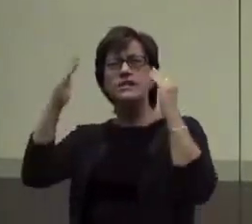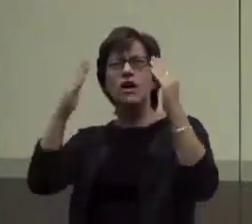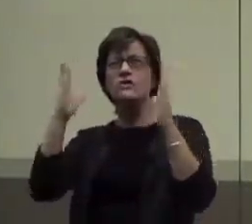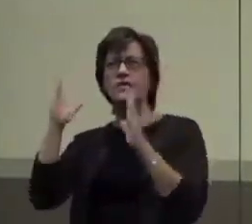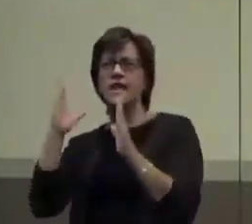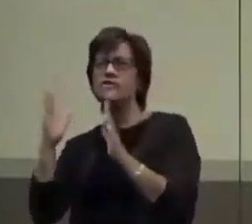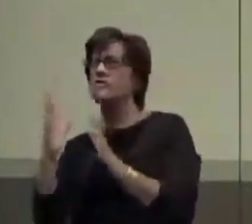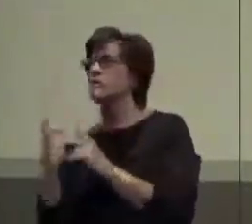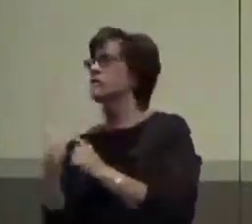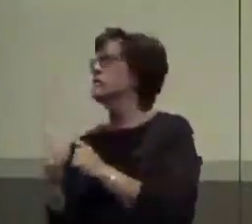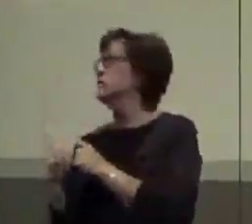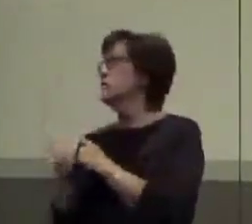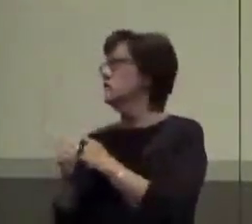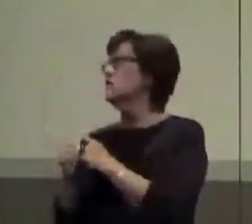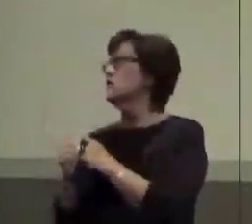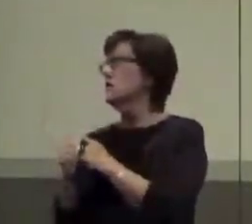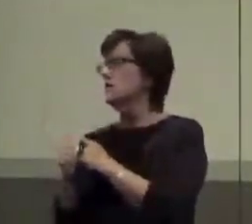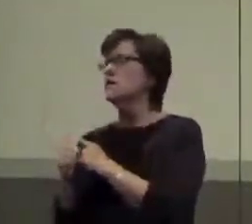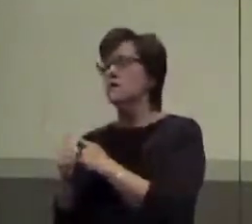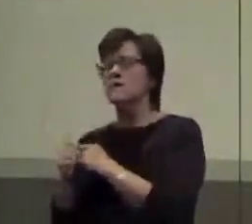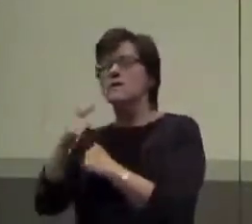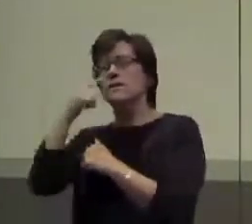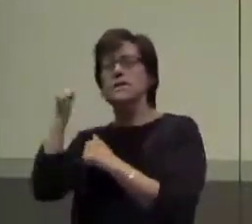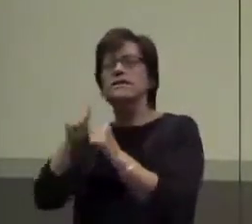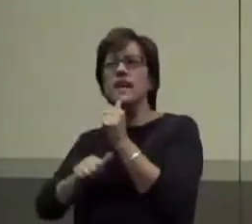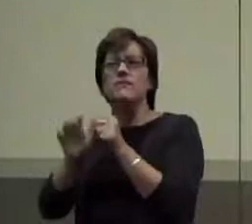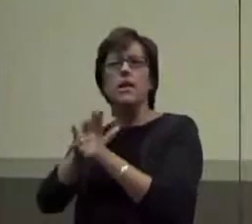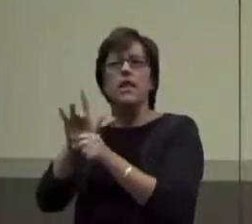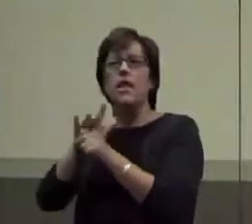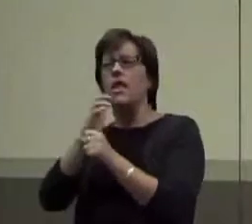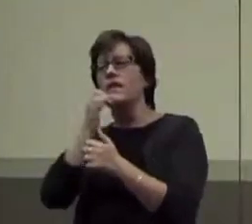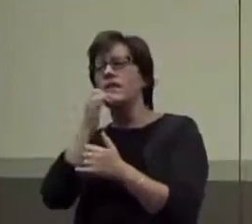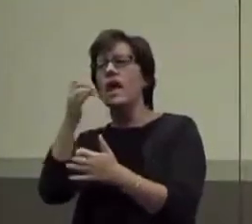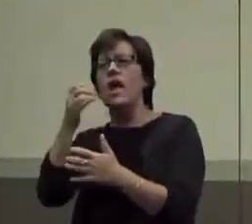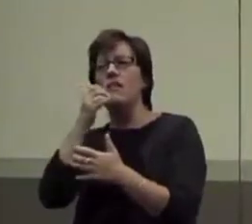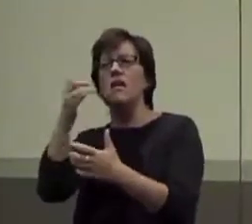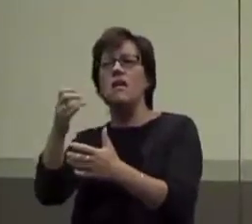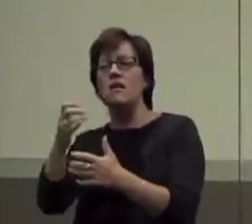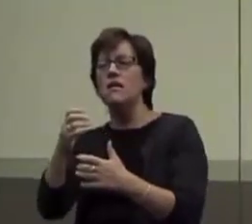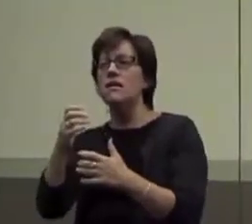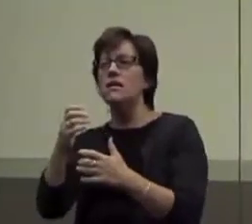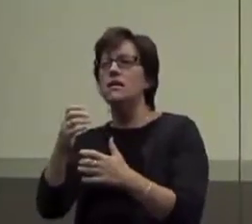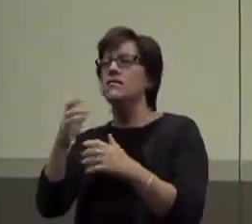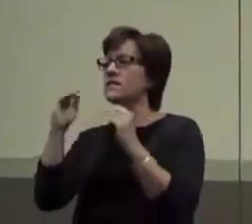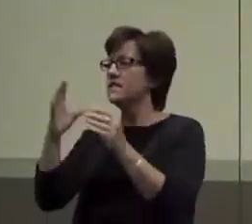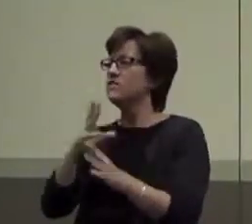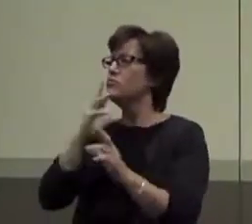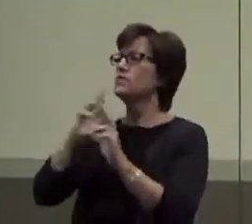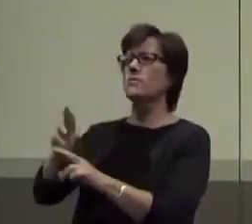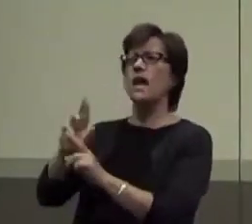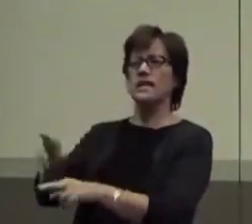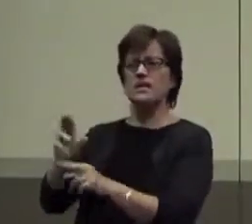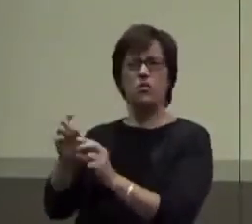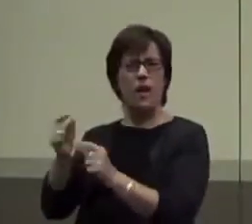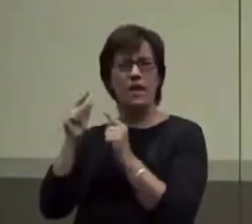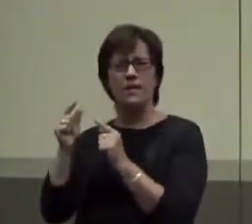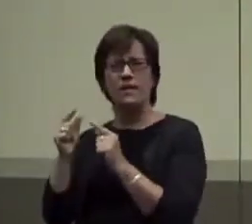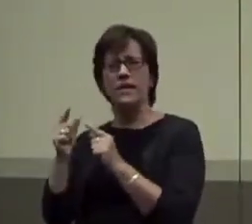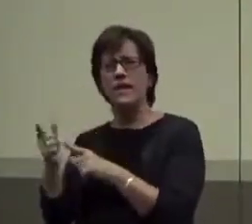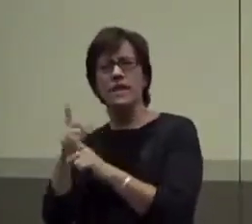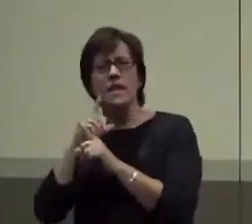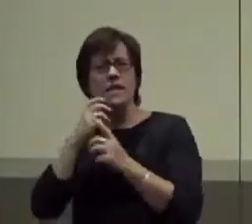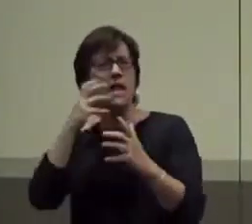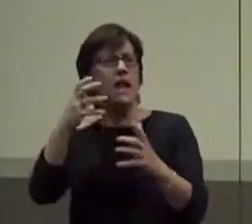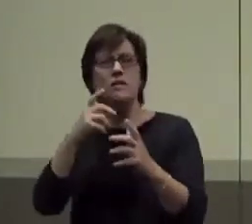Yeah, mainly because every single outburst from the student, the teacher responded pretty quickly. And so that was, again, this is a